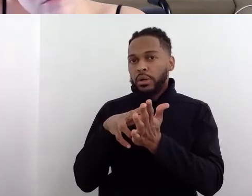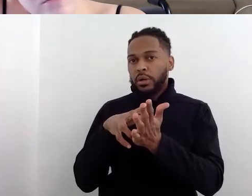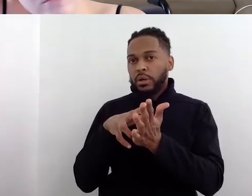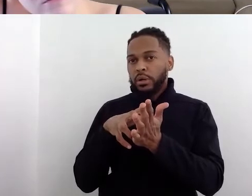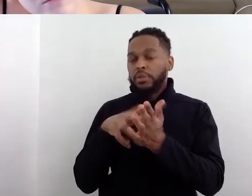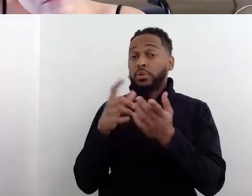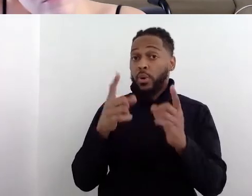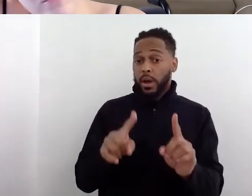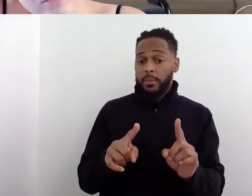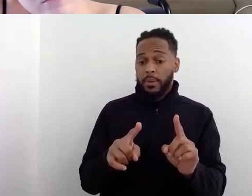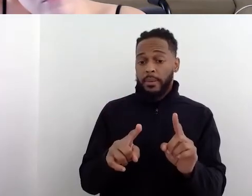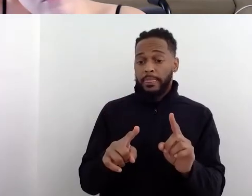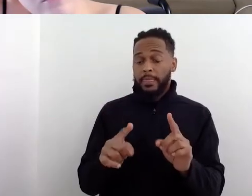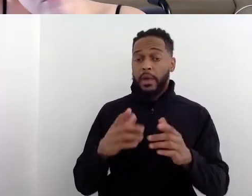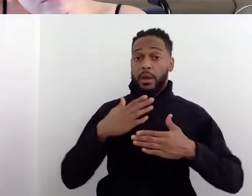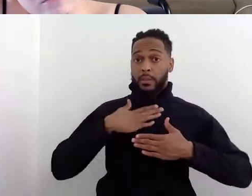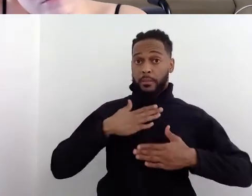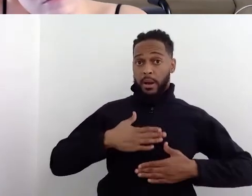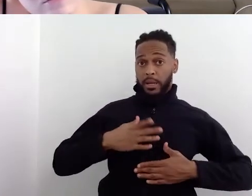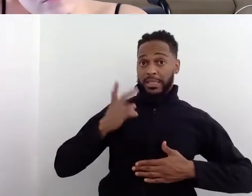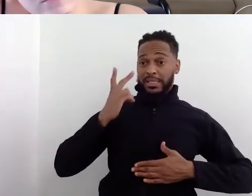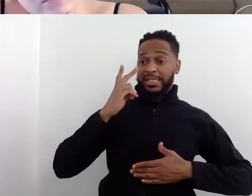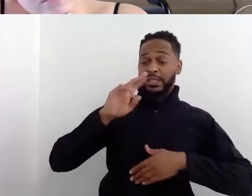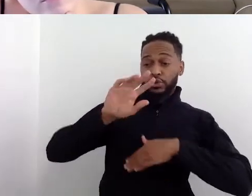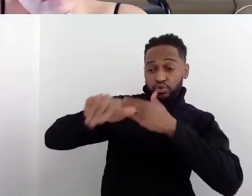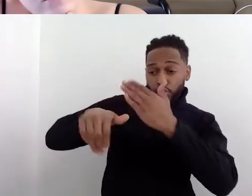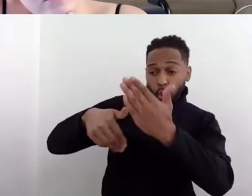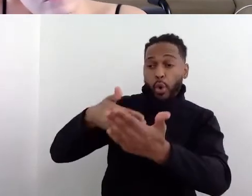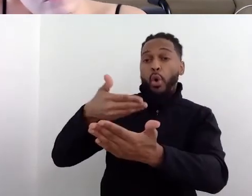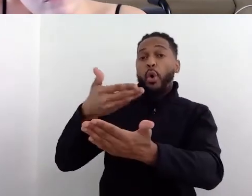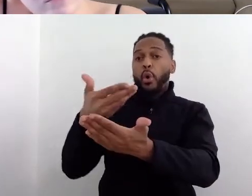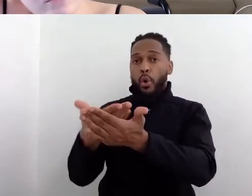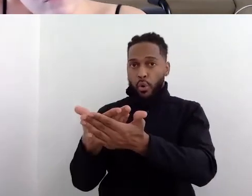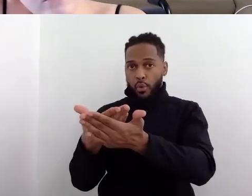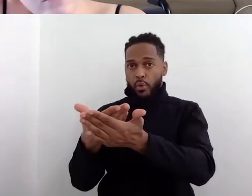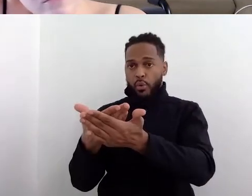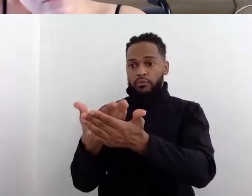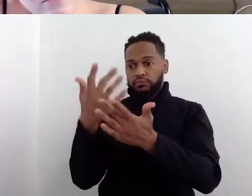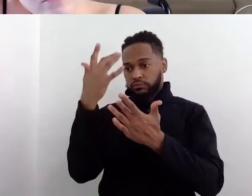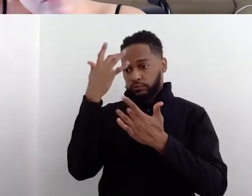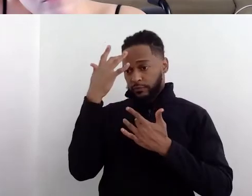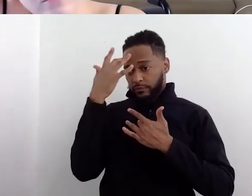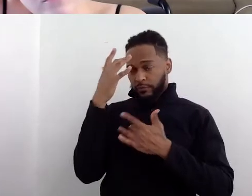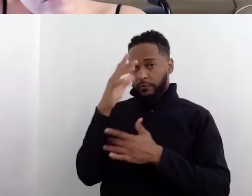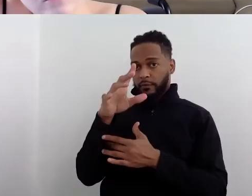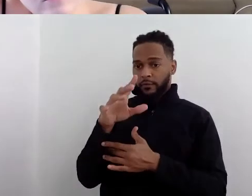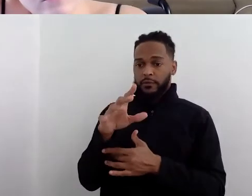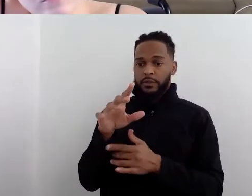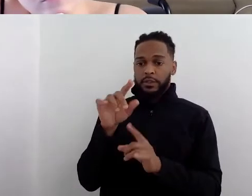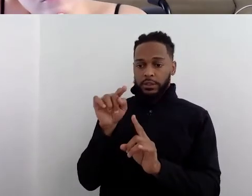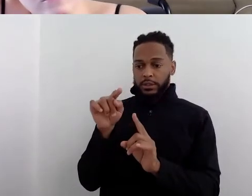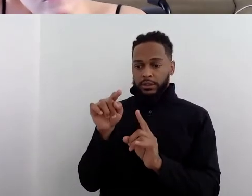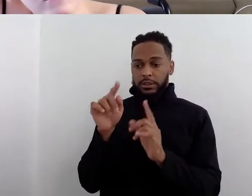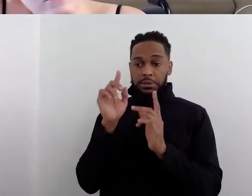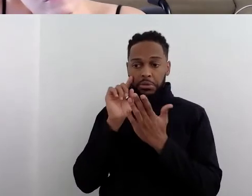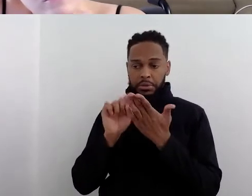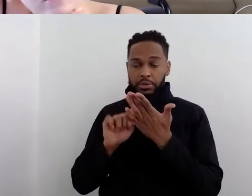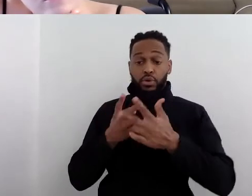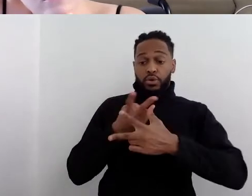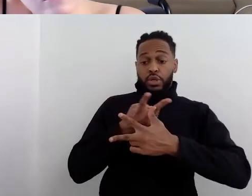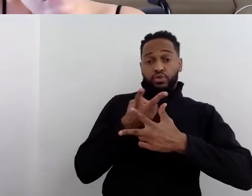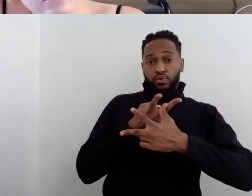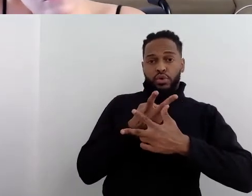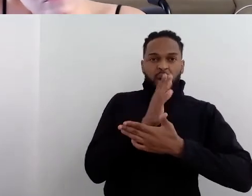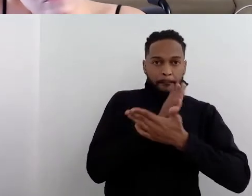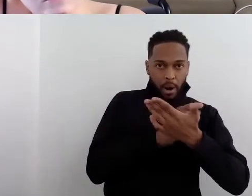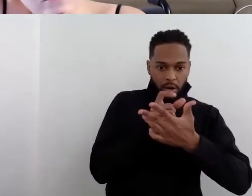and attacks the whole virus. So one vaccine is like just a part of the virus for the two first ones. And